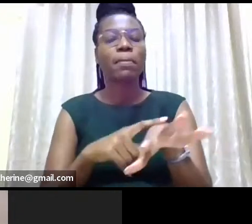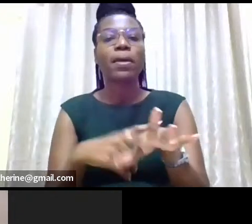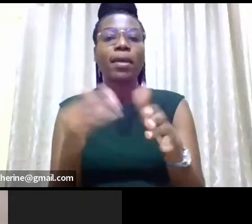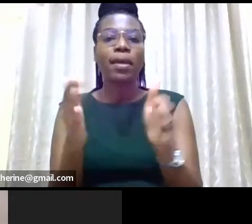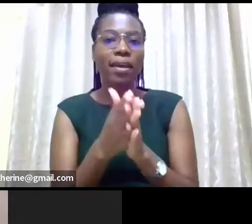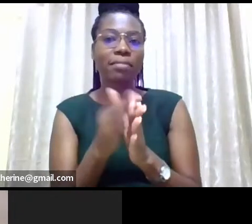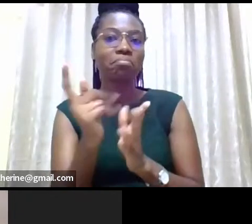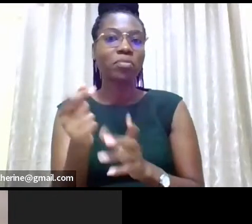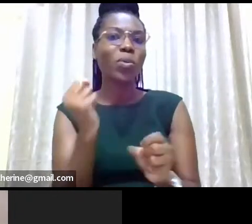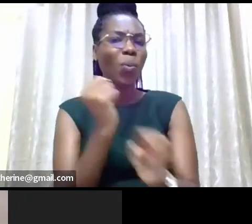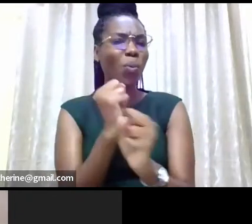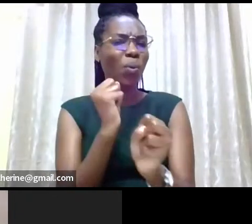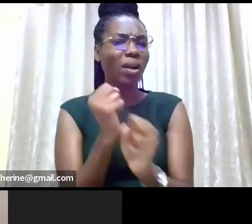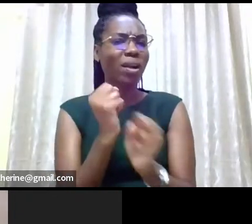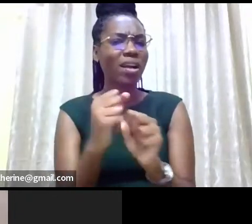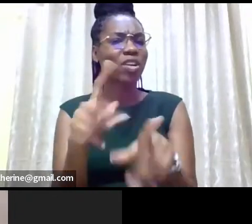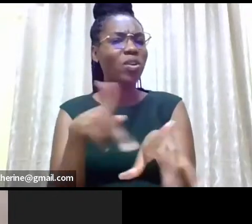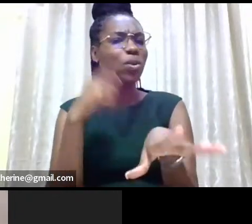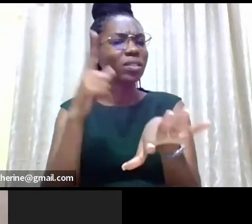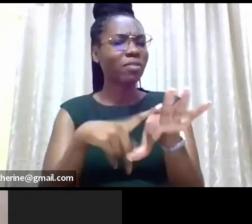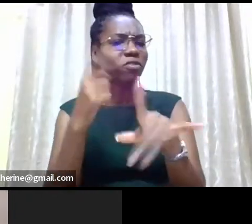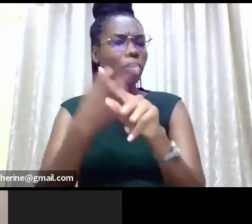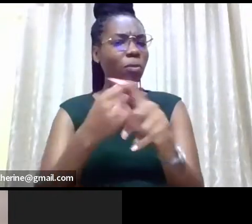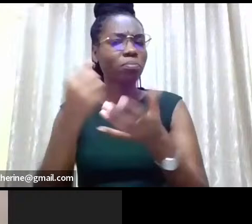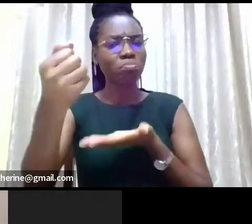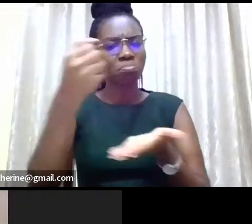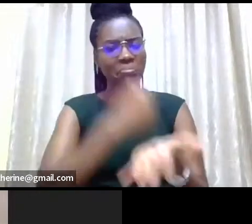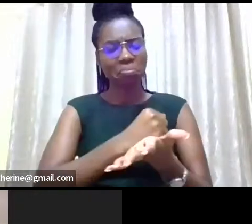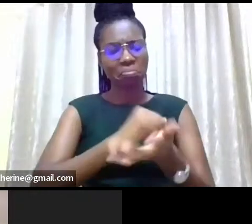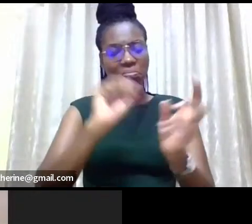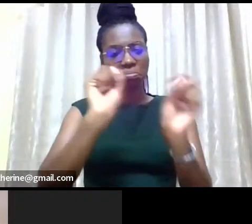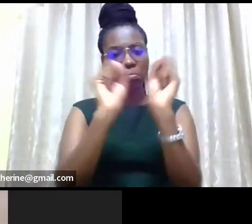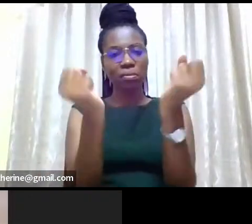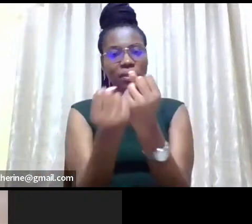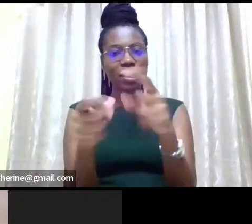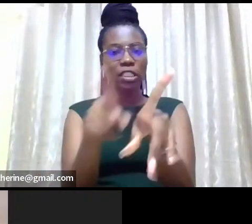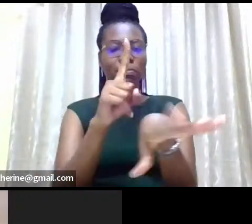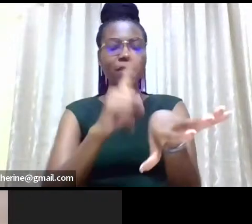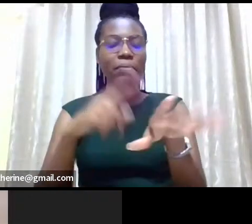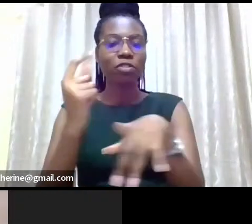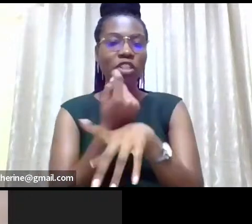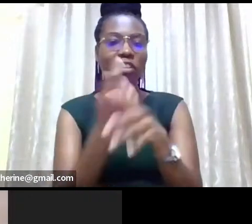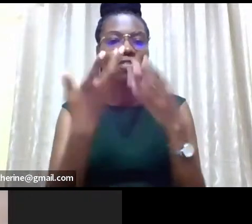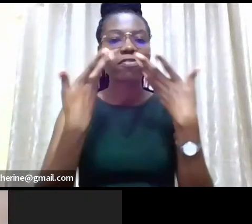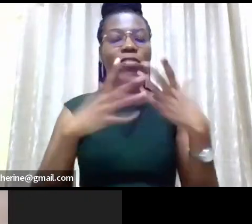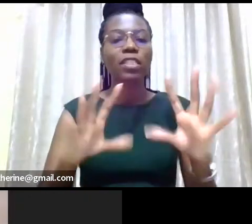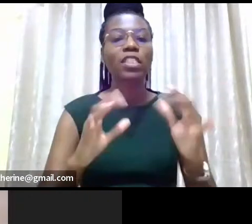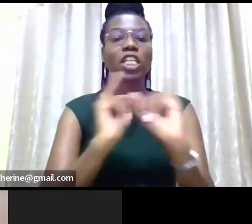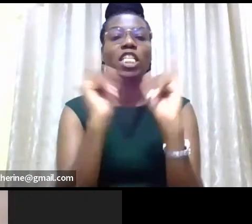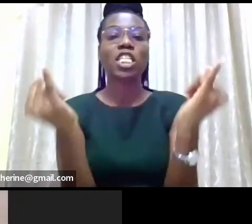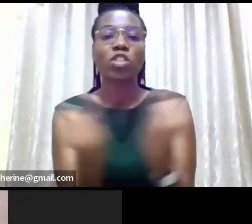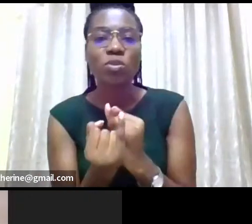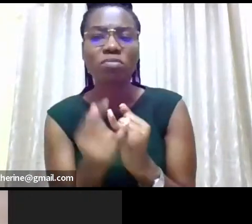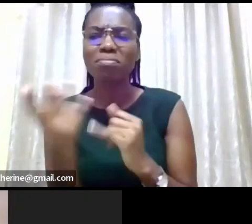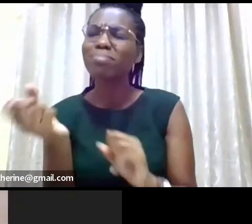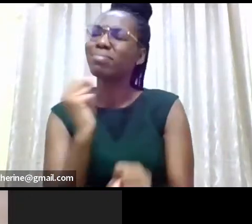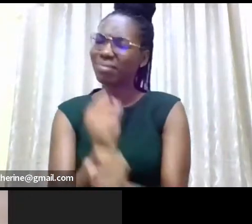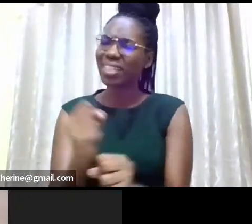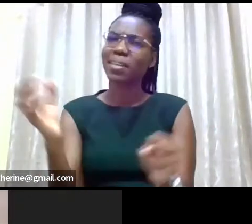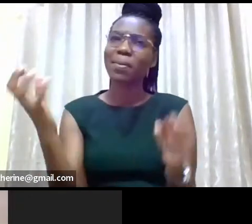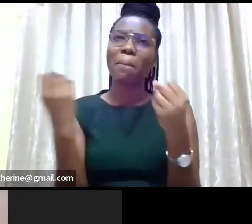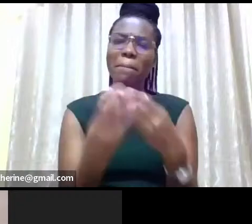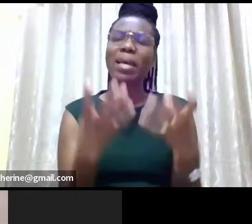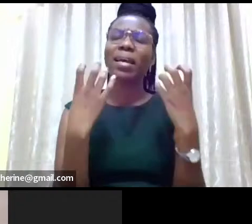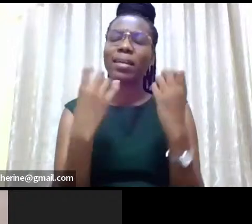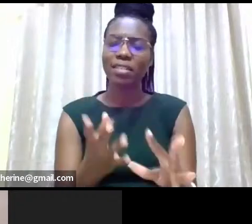work from the Employers Association. He has also trained for the Institute. He has done quite a lot. I don't think he needs